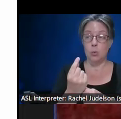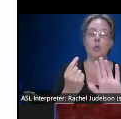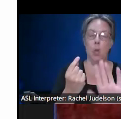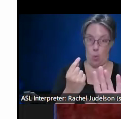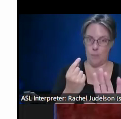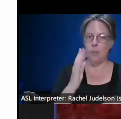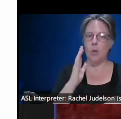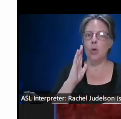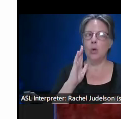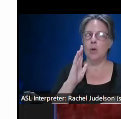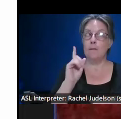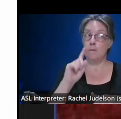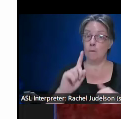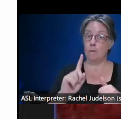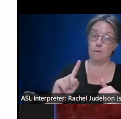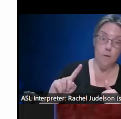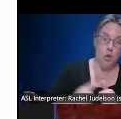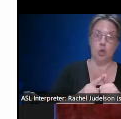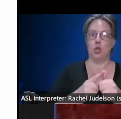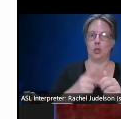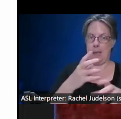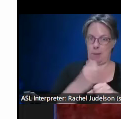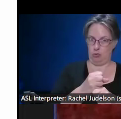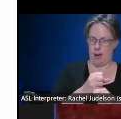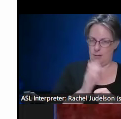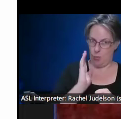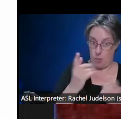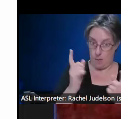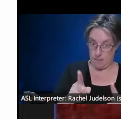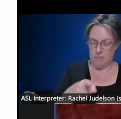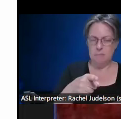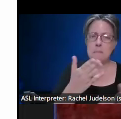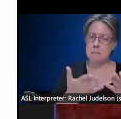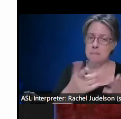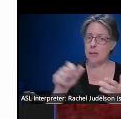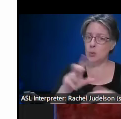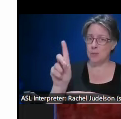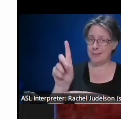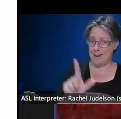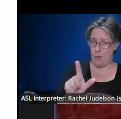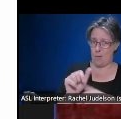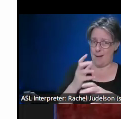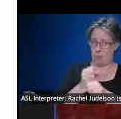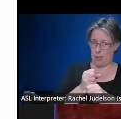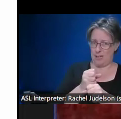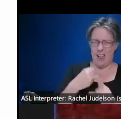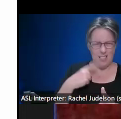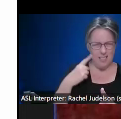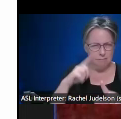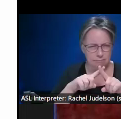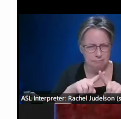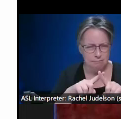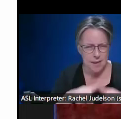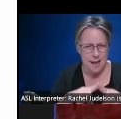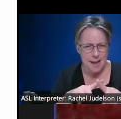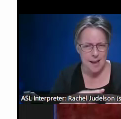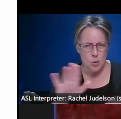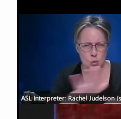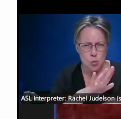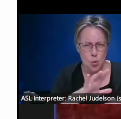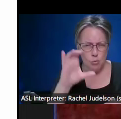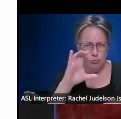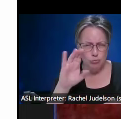for the first abstract, for example. And you probably need to download the abstract. I think it depends actually on your